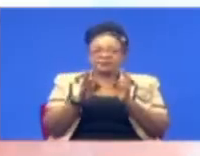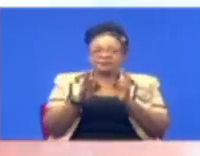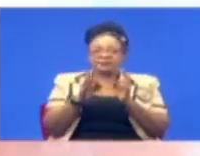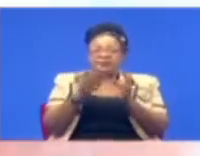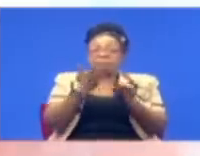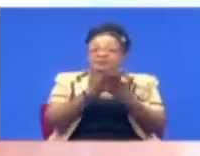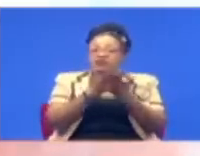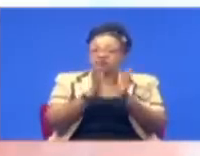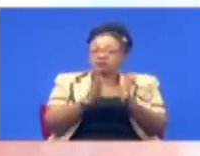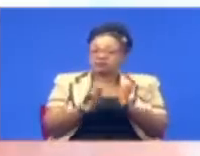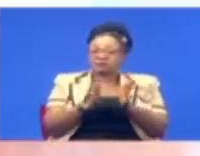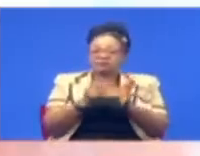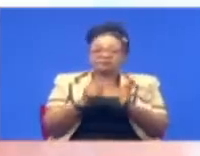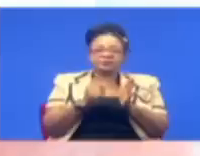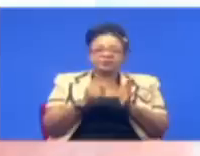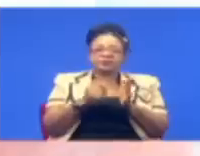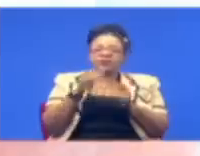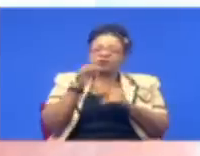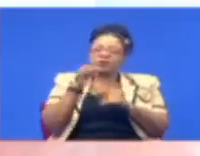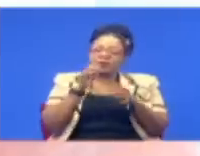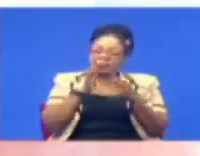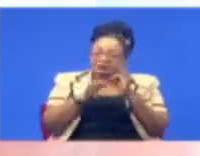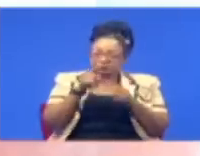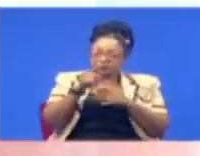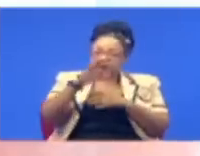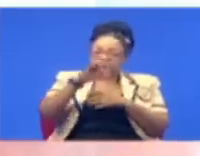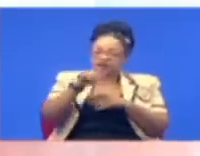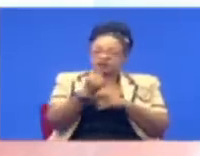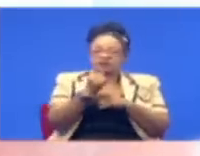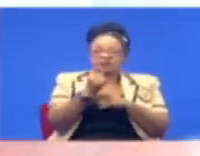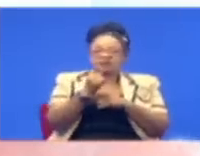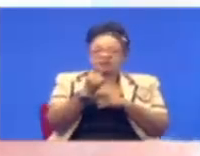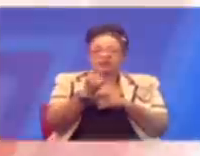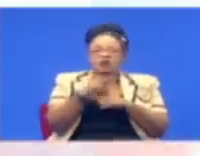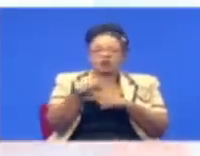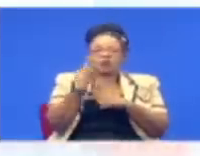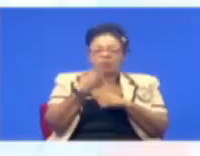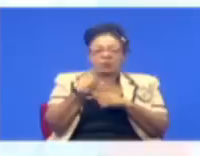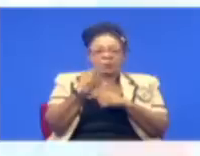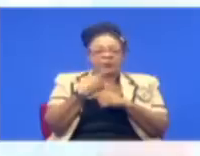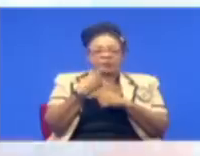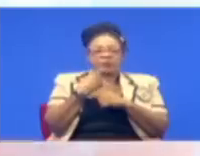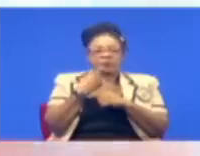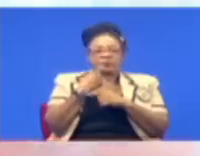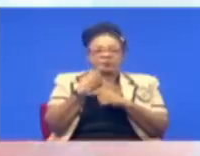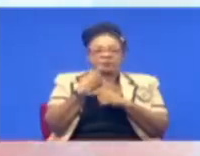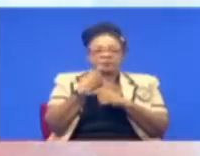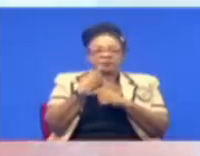petition. Are you a Chief Justice who will